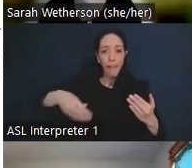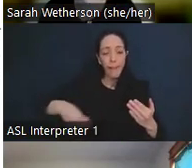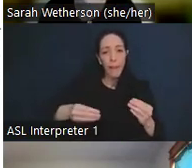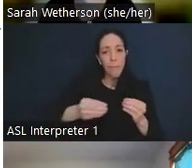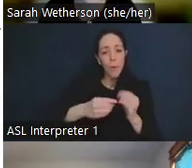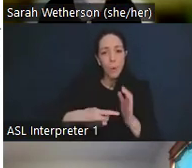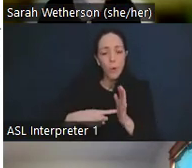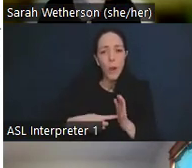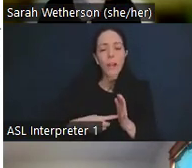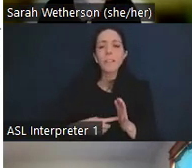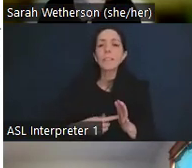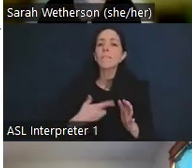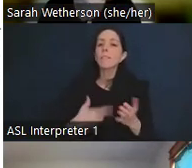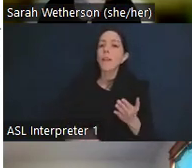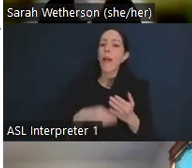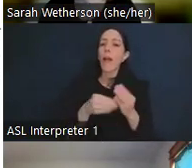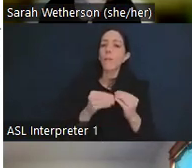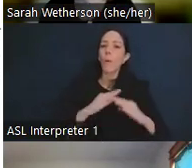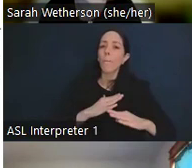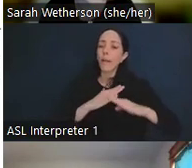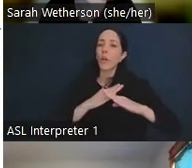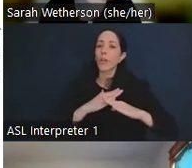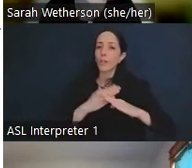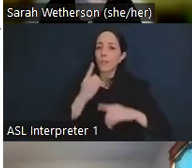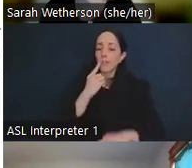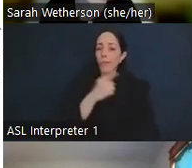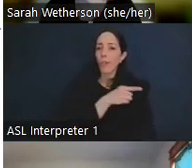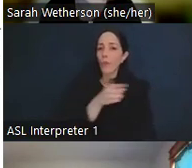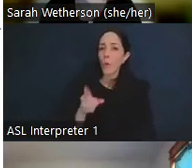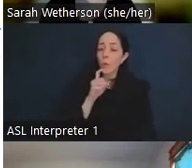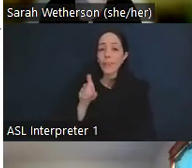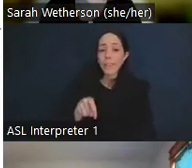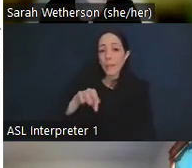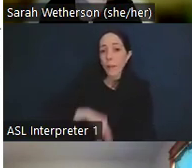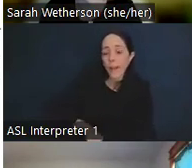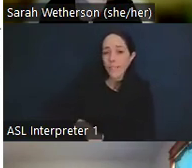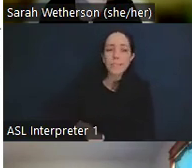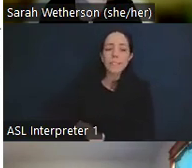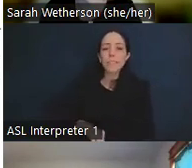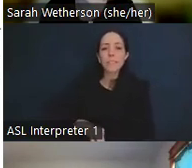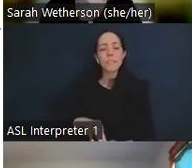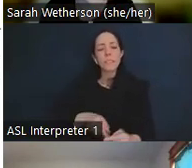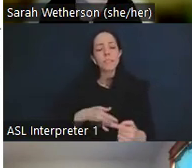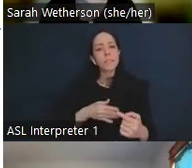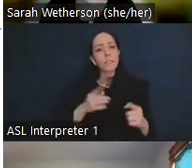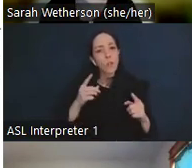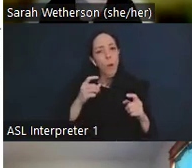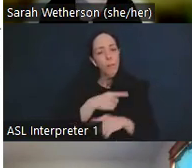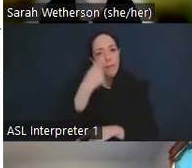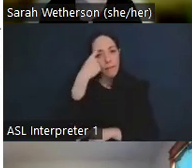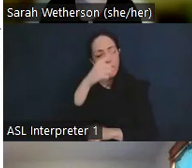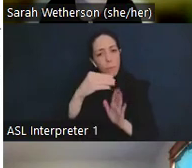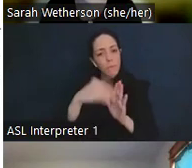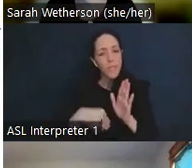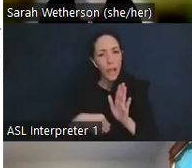to SNAP benefits. And certainly I know in my patients, this is very valuable as far as